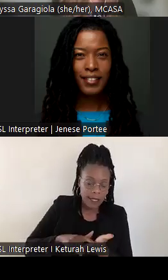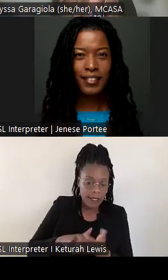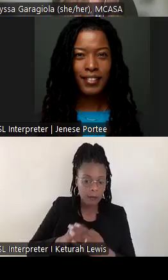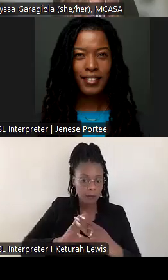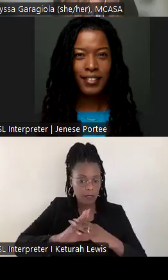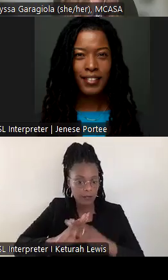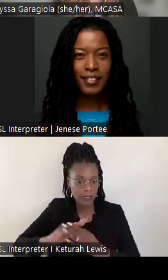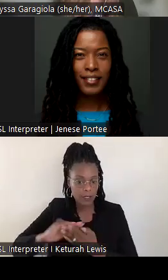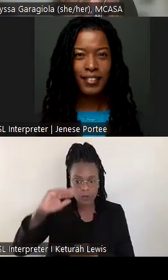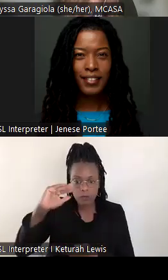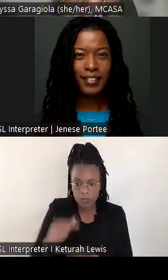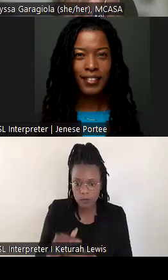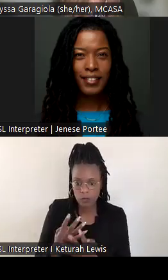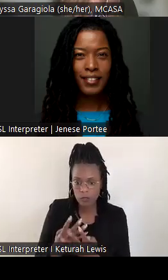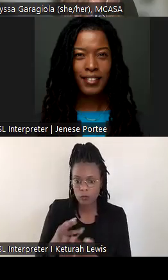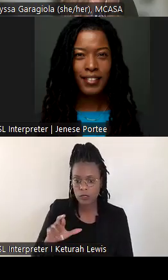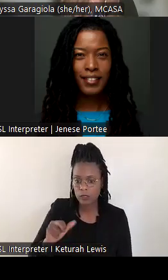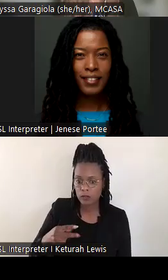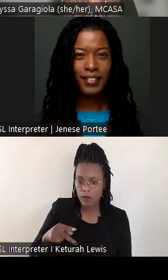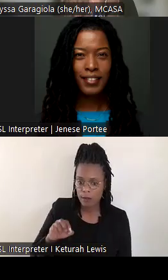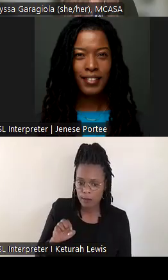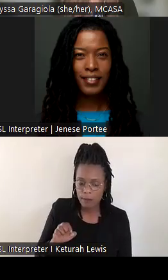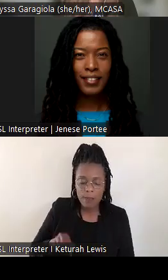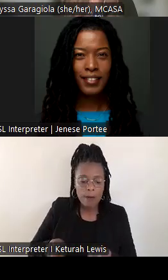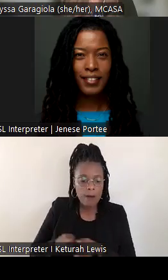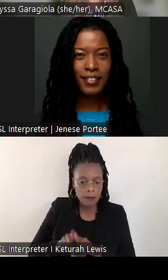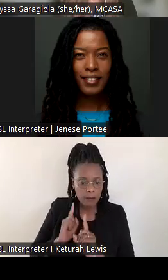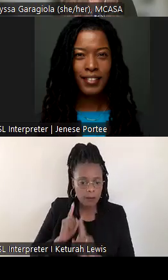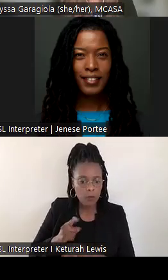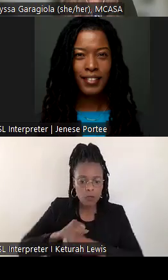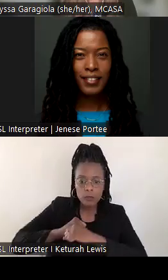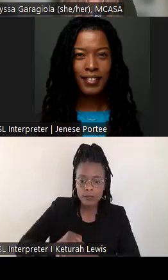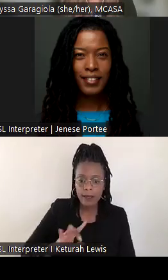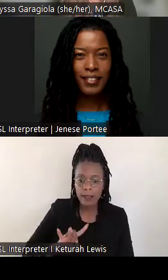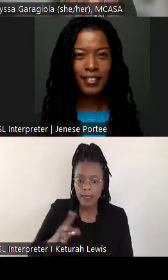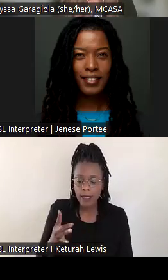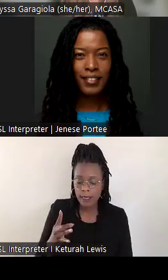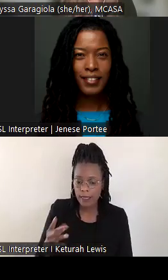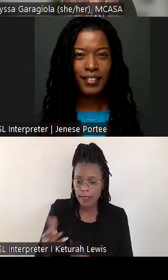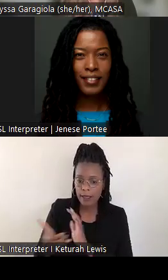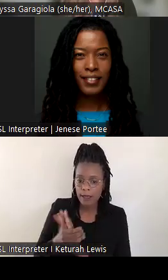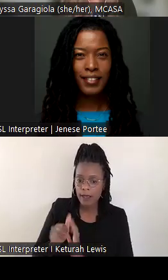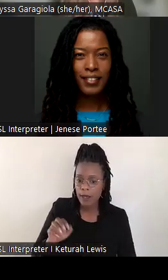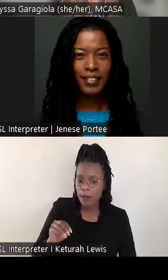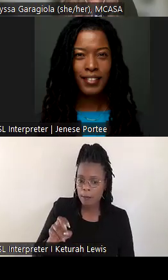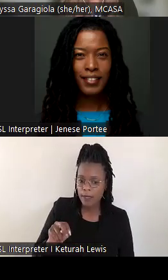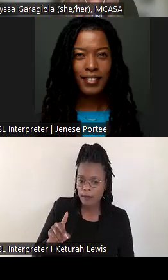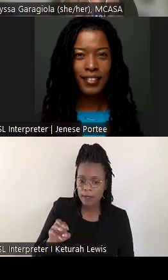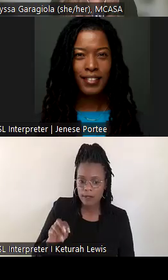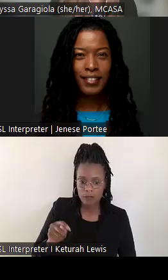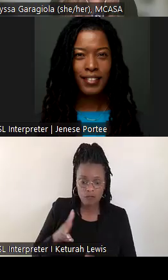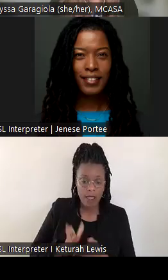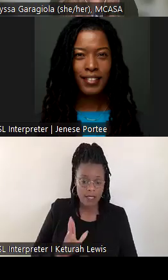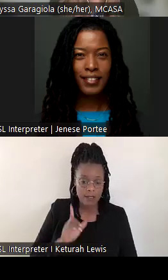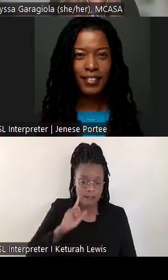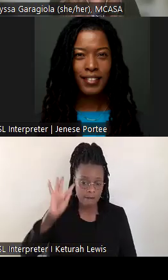rape. It works to protect the Eighth Amendment rights of federal, state, and local prisoners.